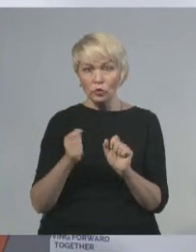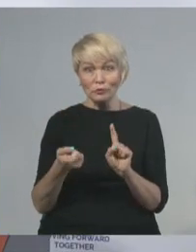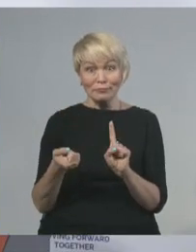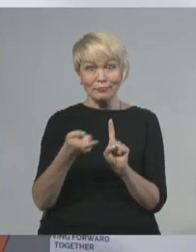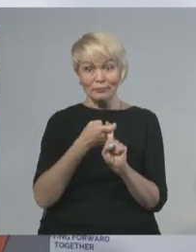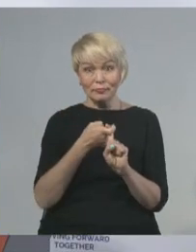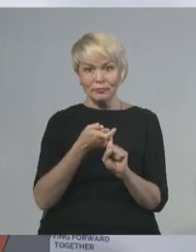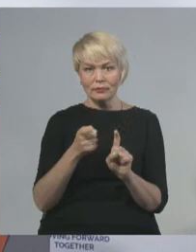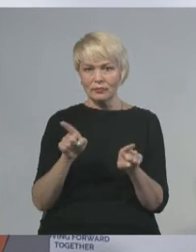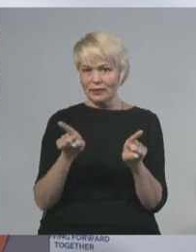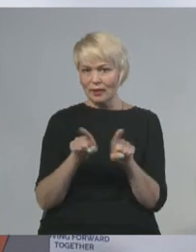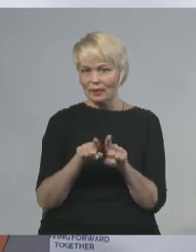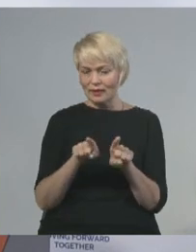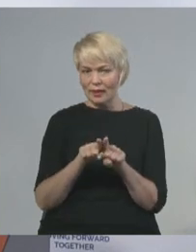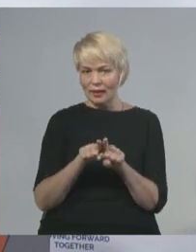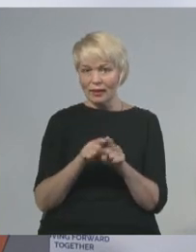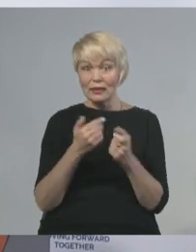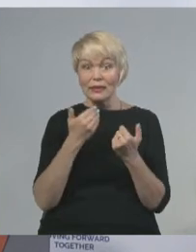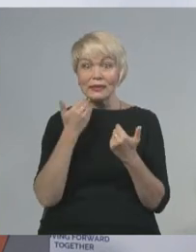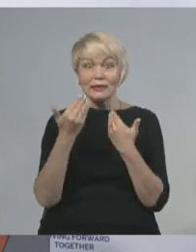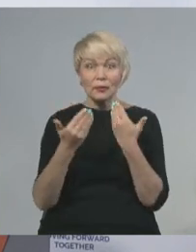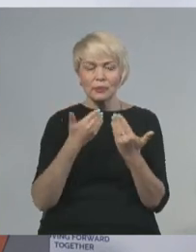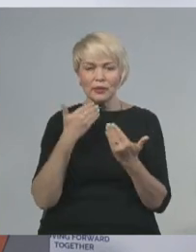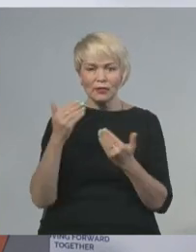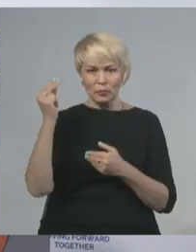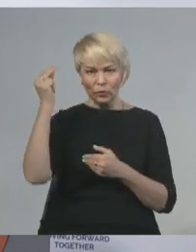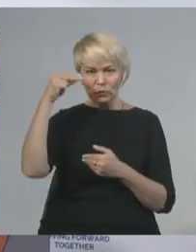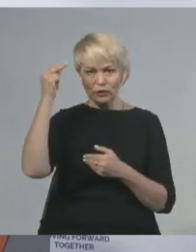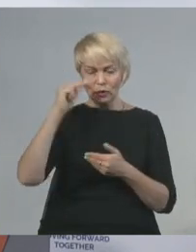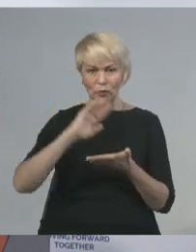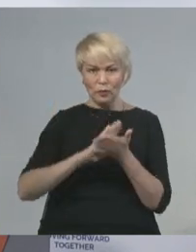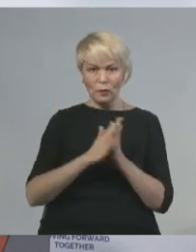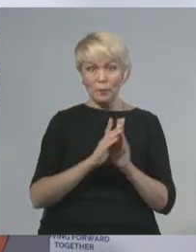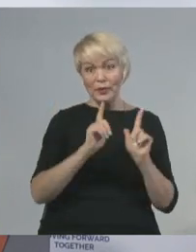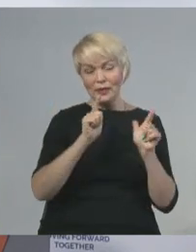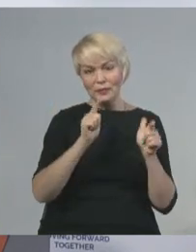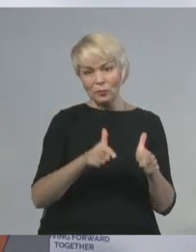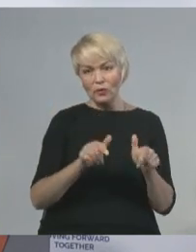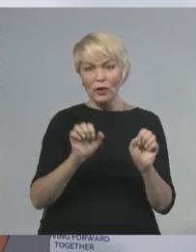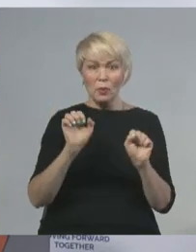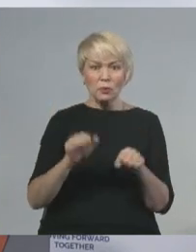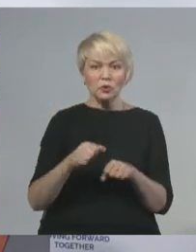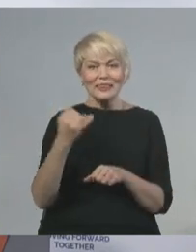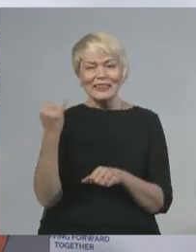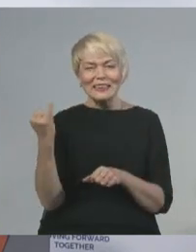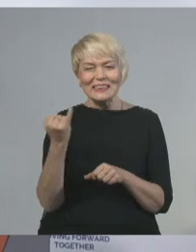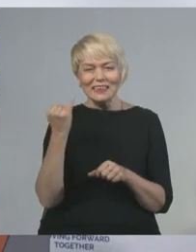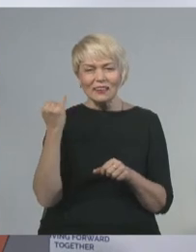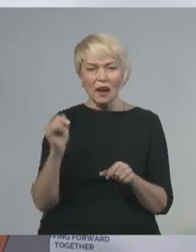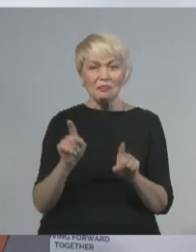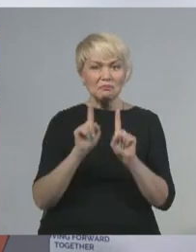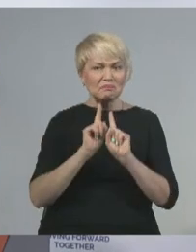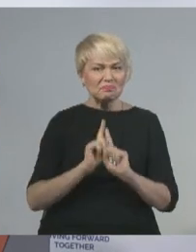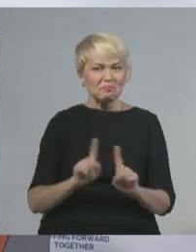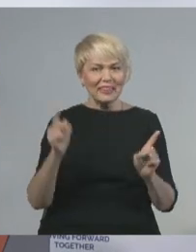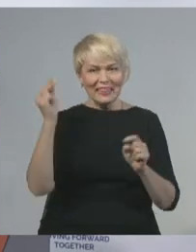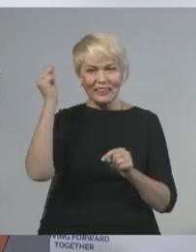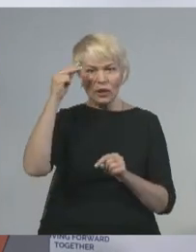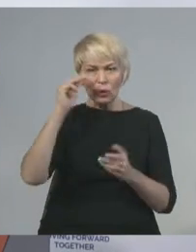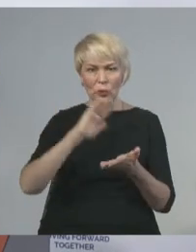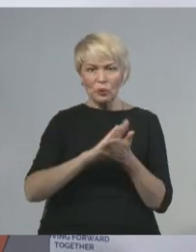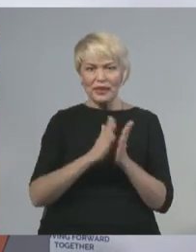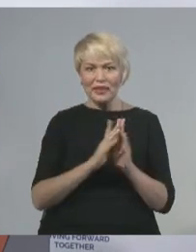theories and what uh some probably unusual conspiracy theories for example uh it's